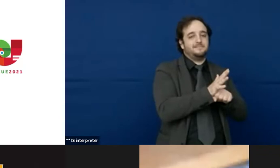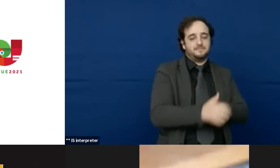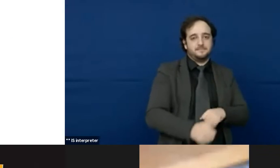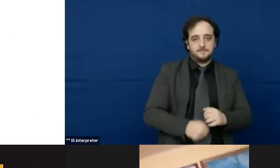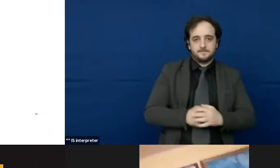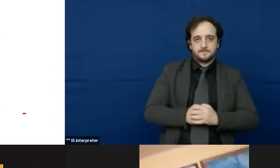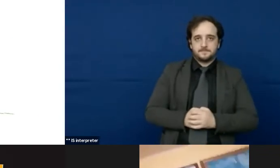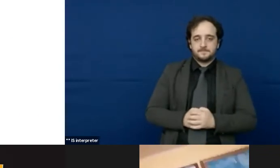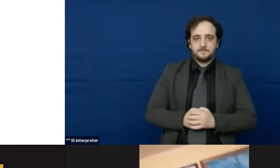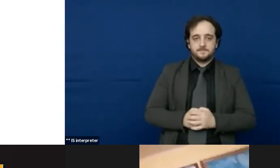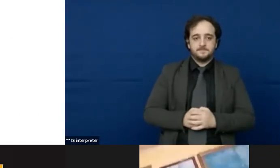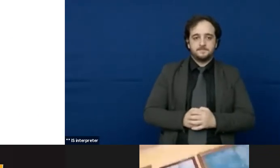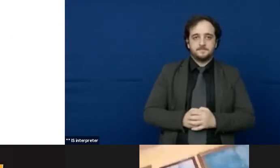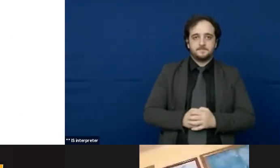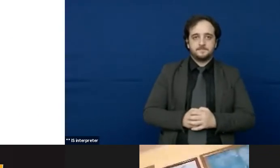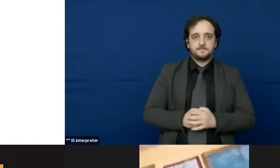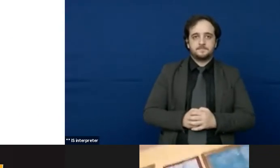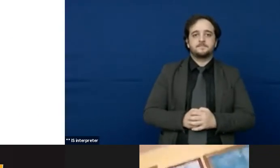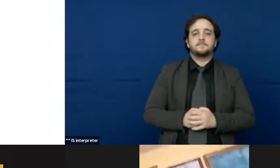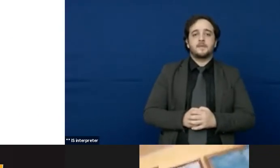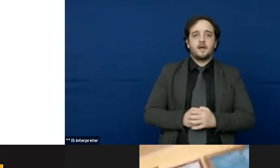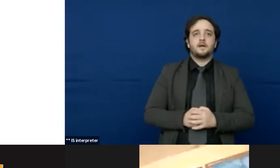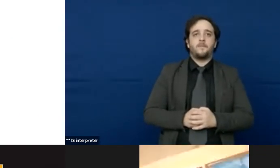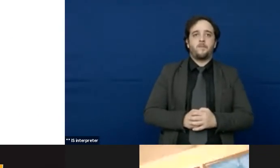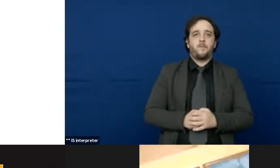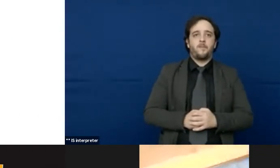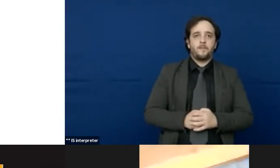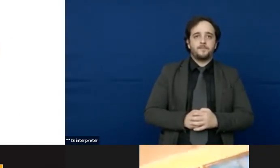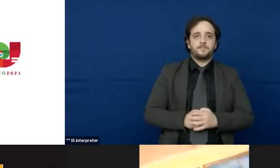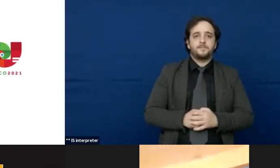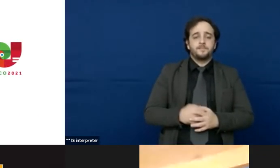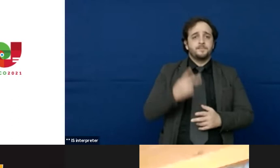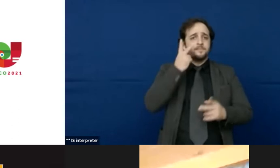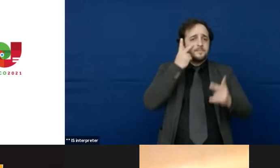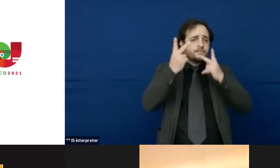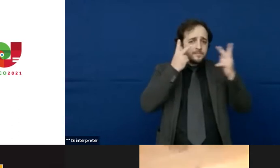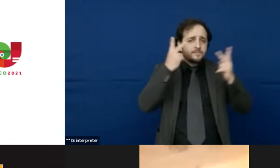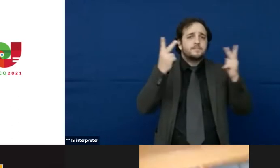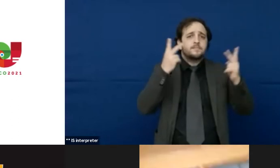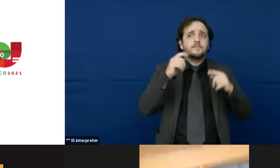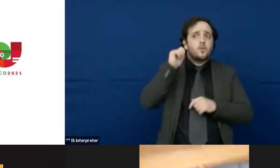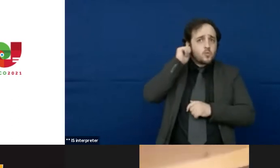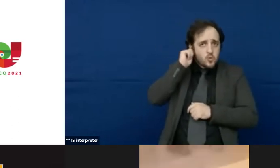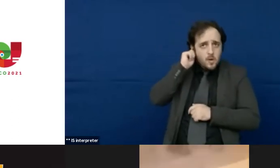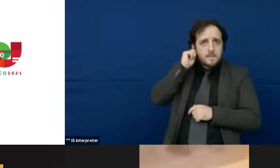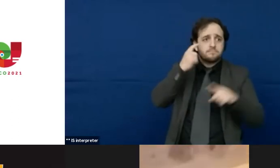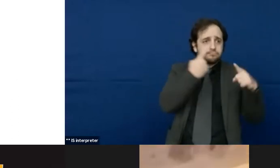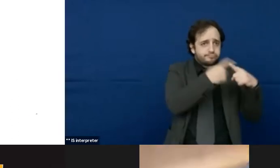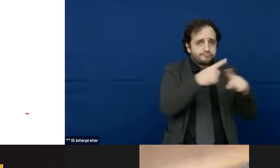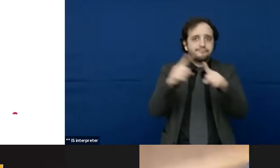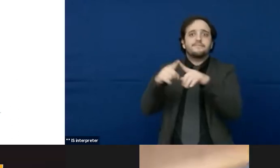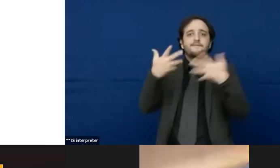variety of hygiene, sanitation, and other health measures. One of the tools we use during the pandemic is